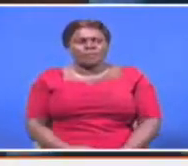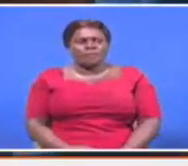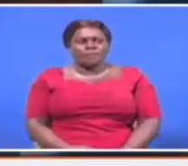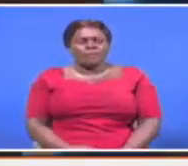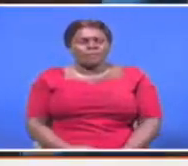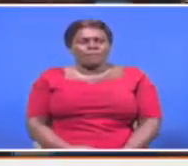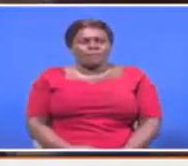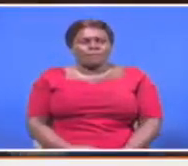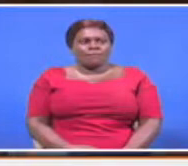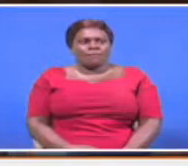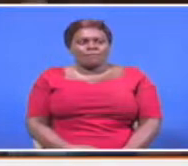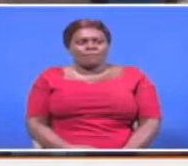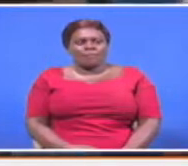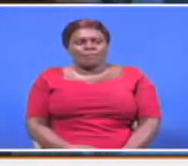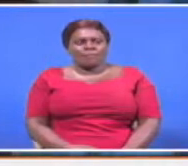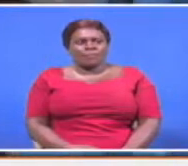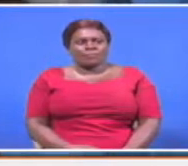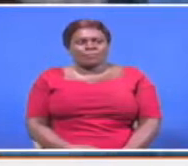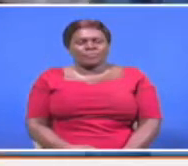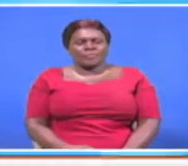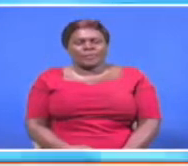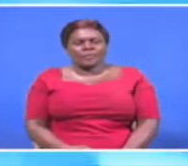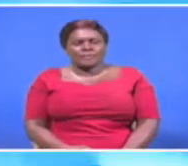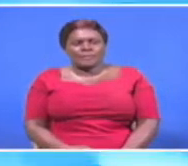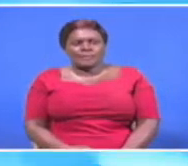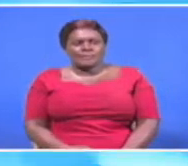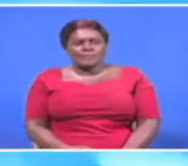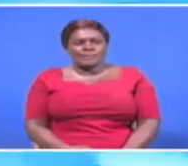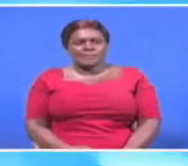KTN News, Kisumu.